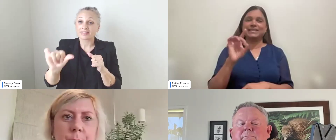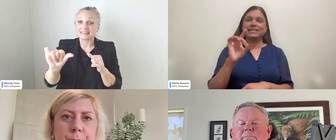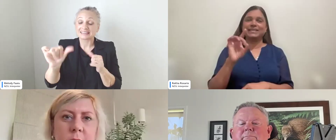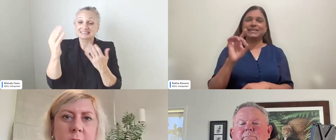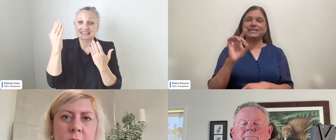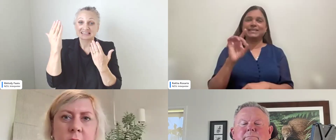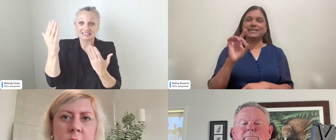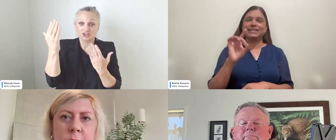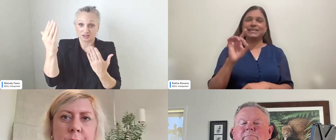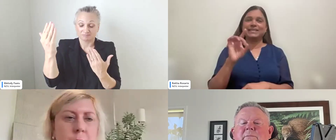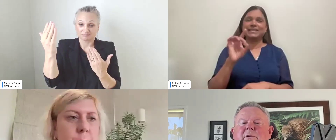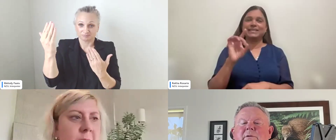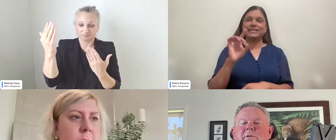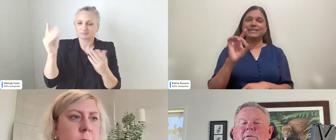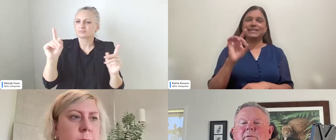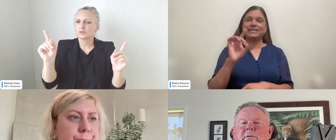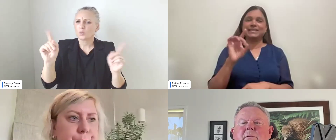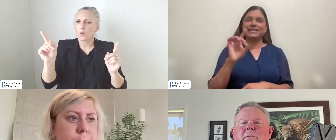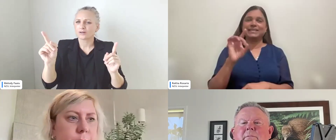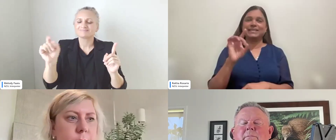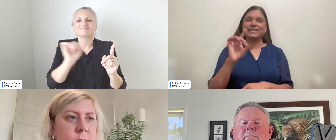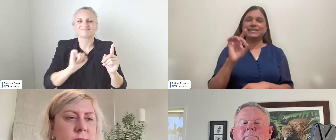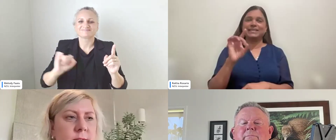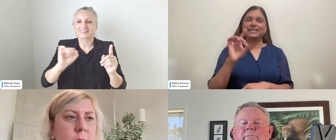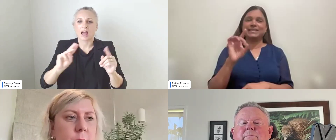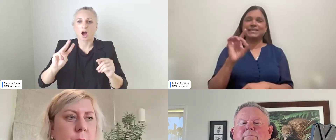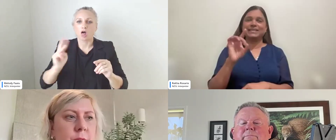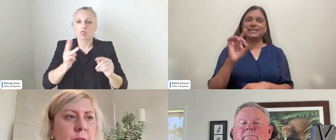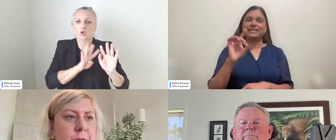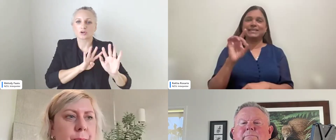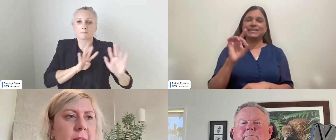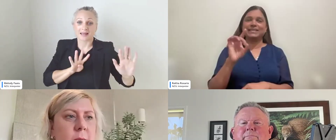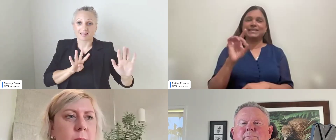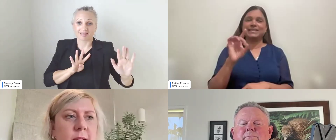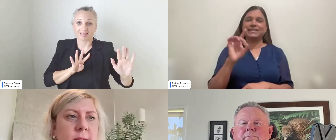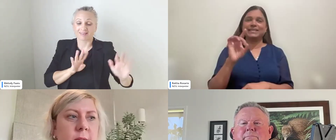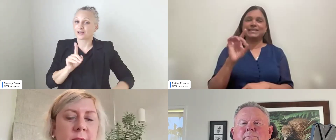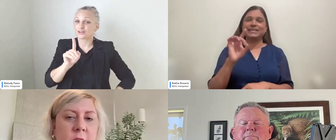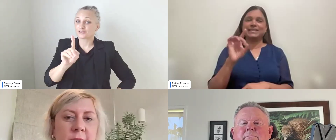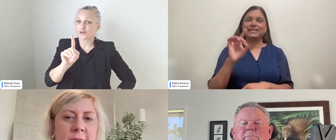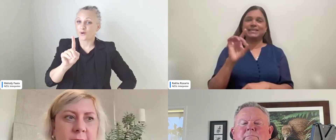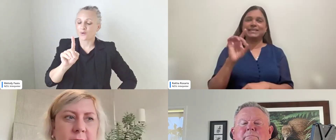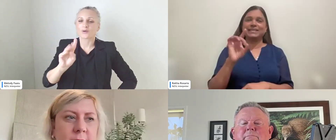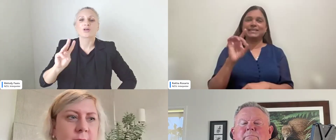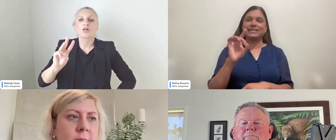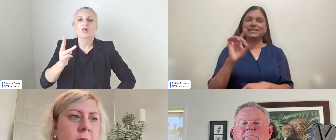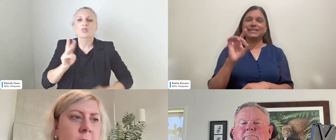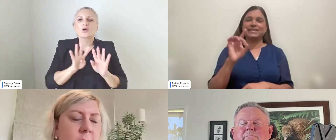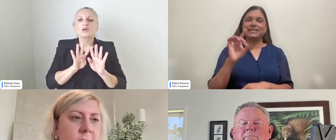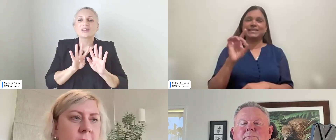is our third panel. So the third panel is the